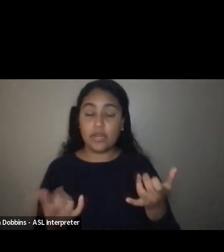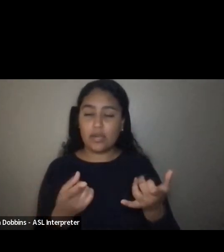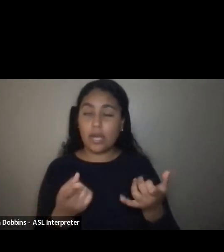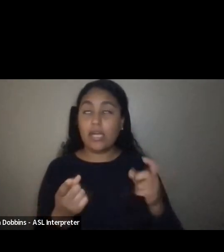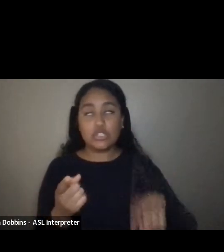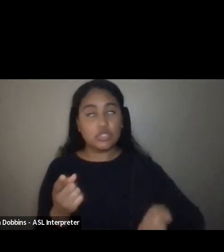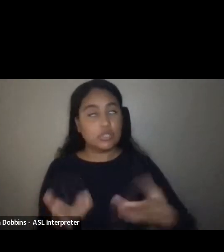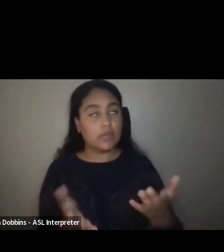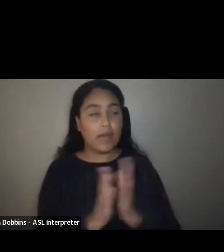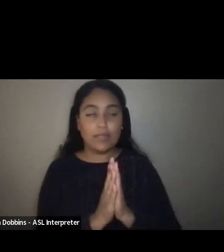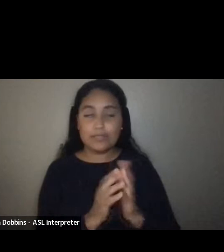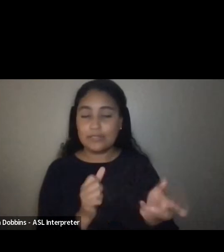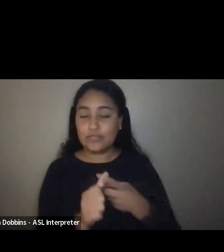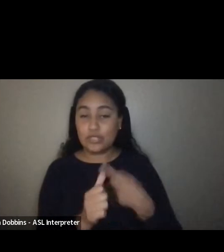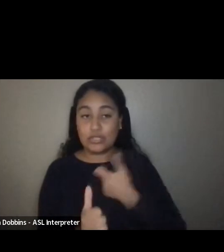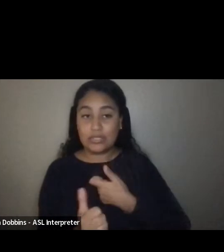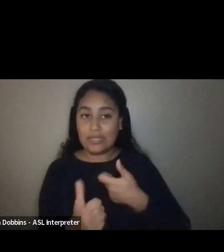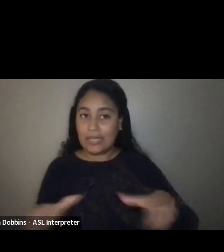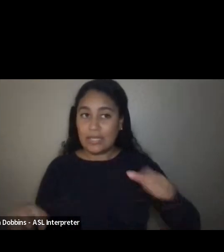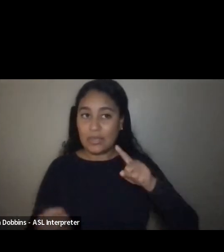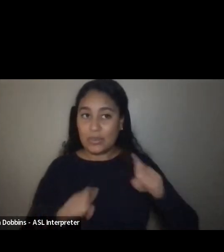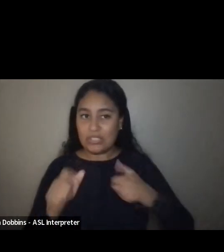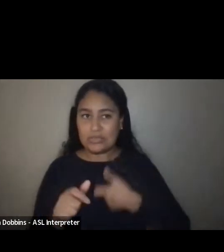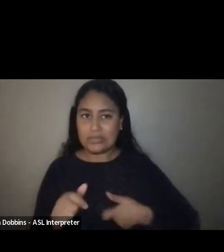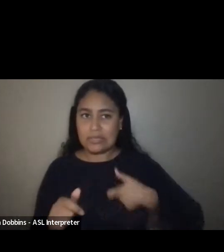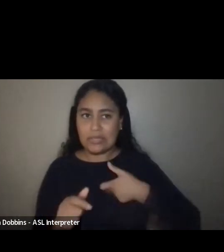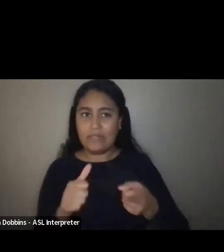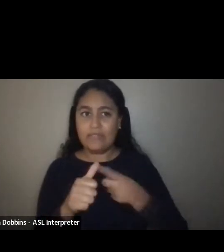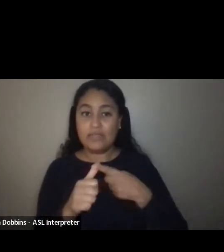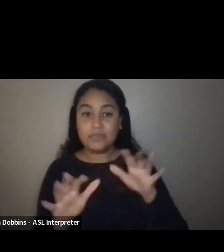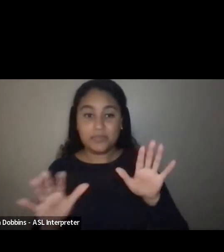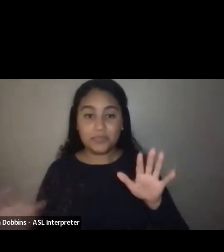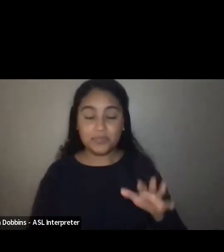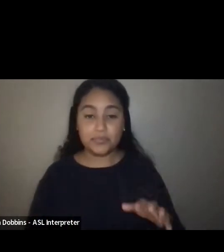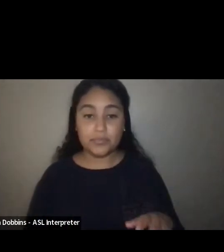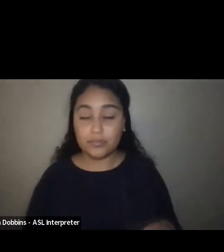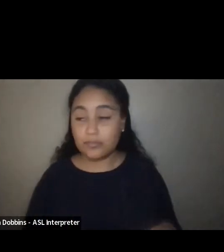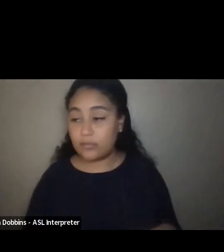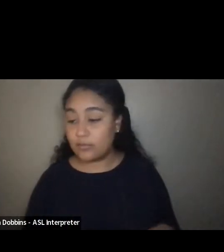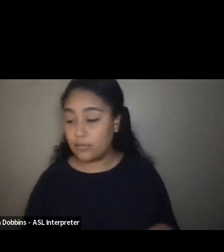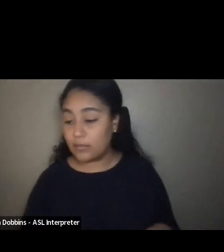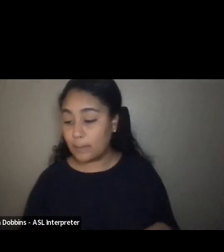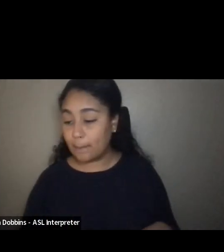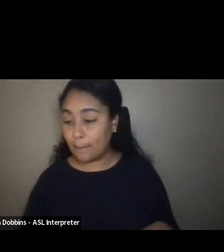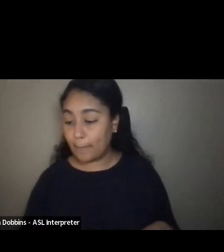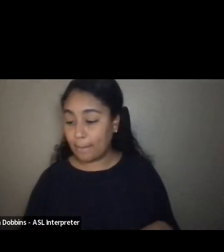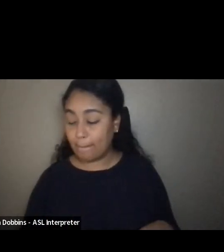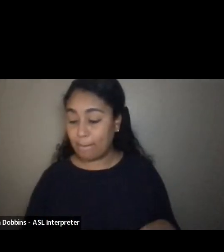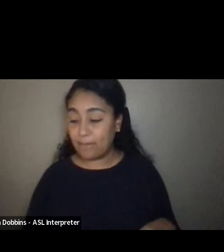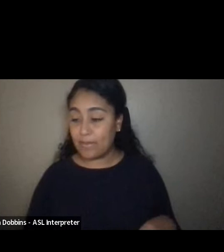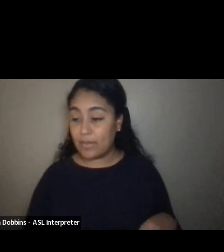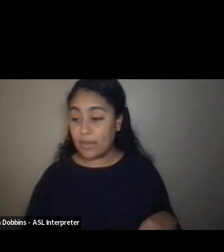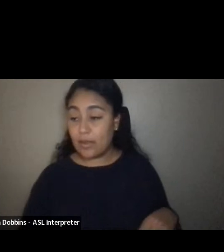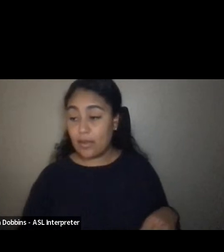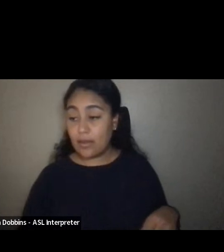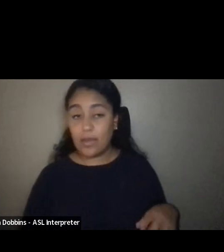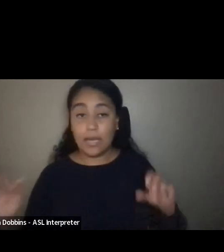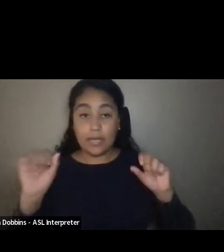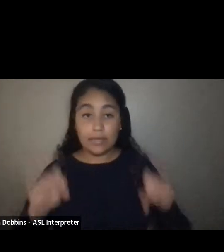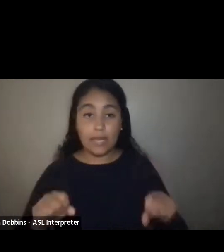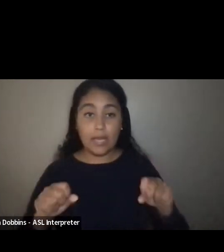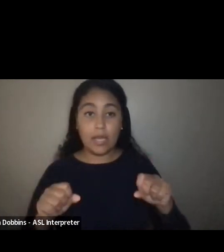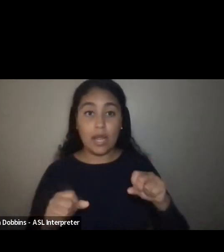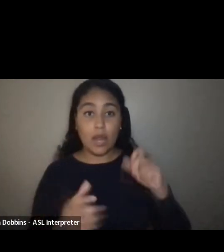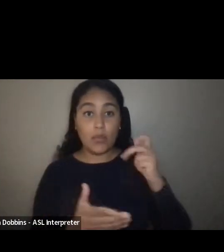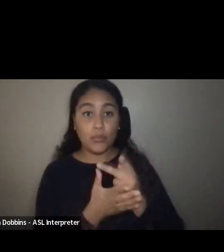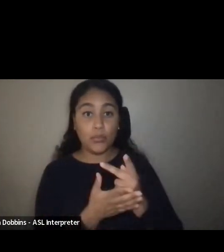asked if there are any questions or comments or anything first, discussion. Okay, can I get a motion to approve item 3?